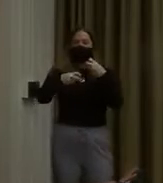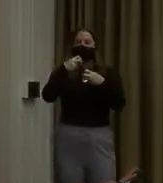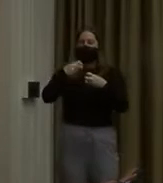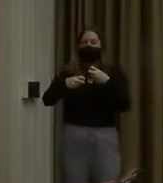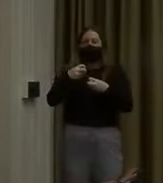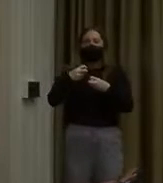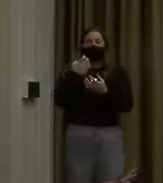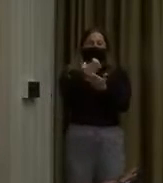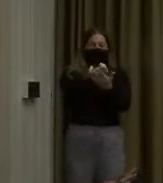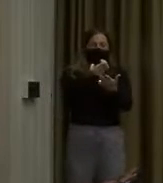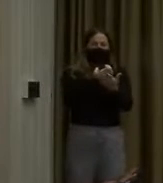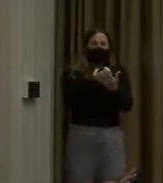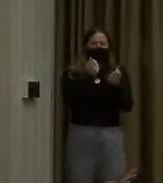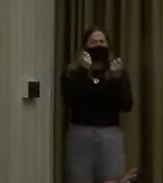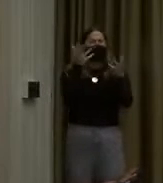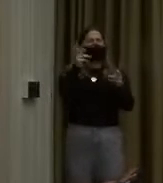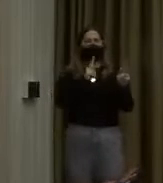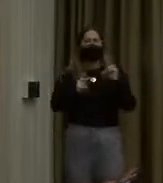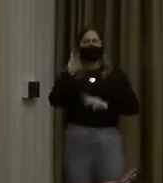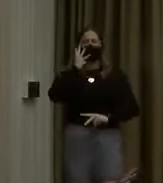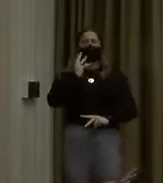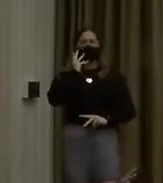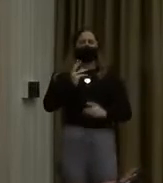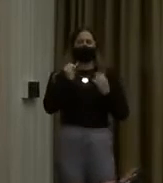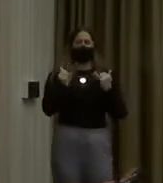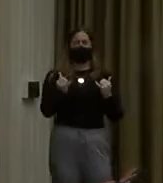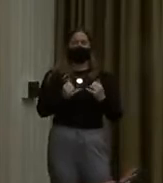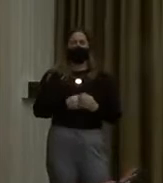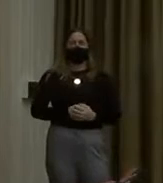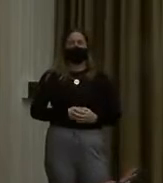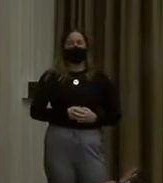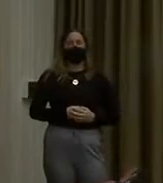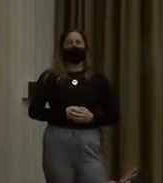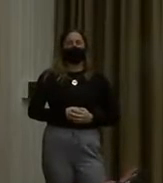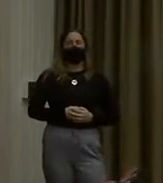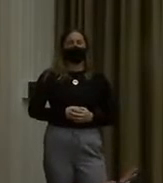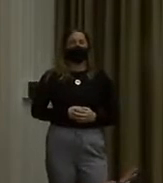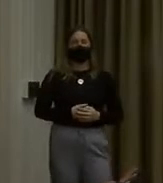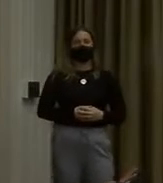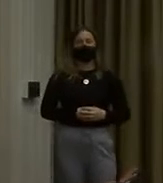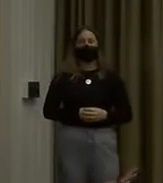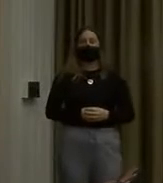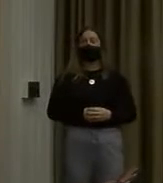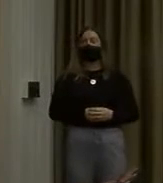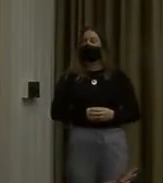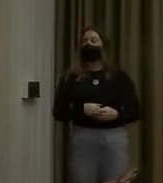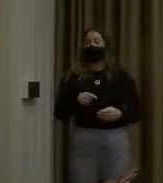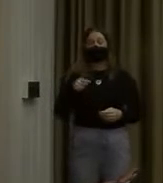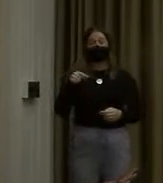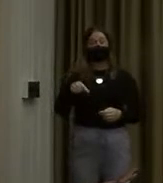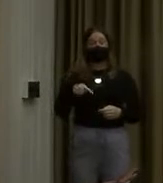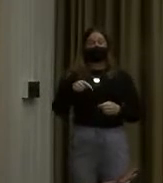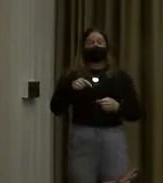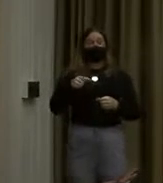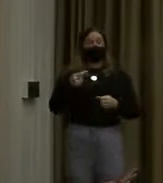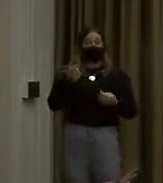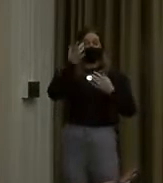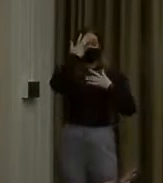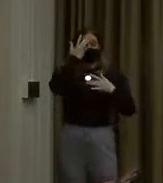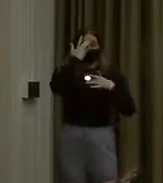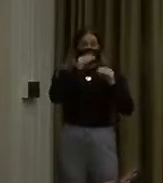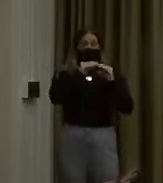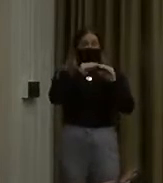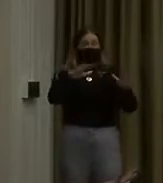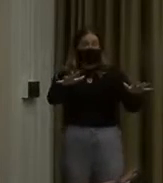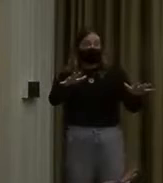crisis that so many people in our country are experiencing right now. And so this quadruple pandemic or syndemic really